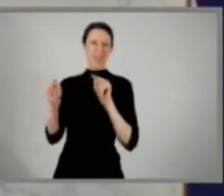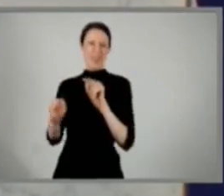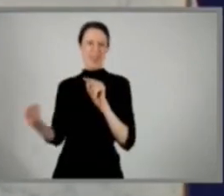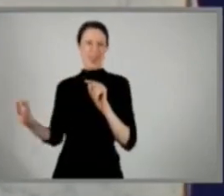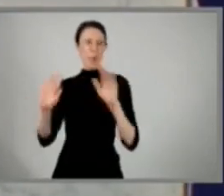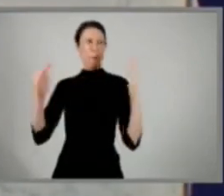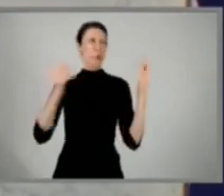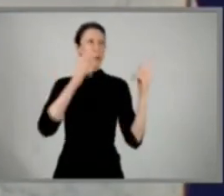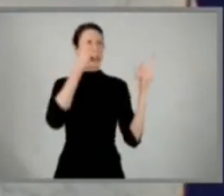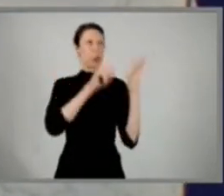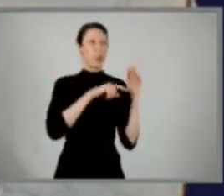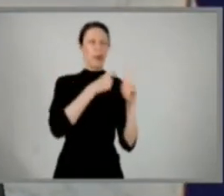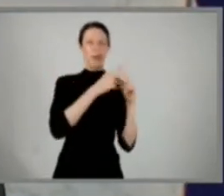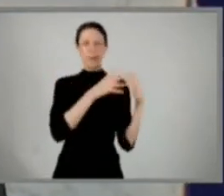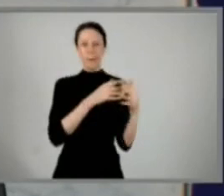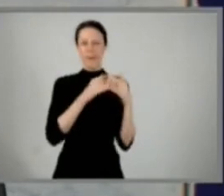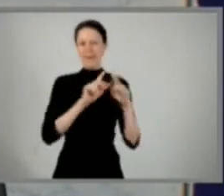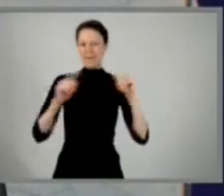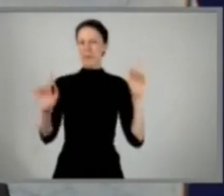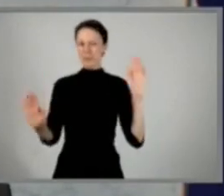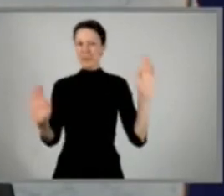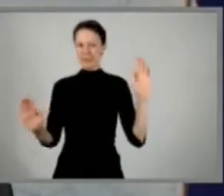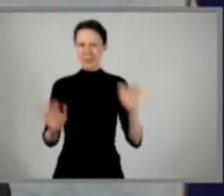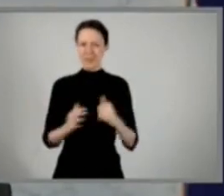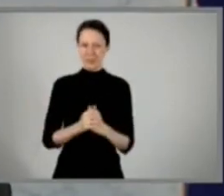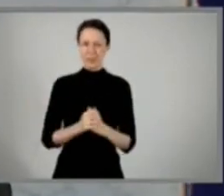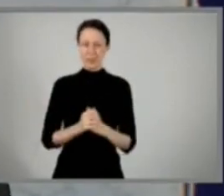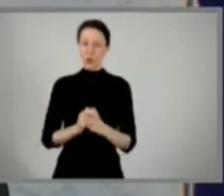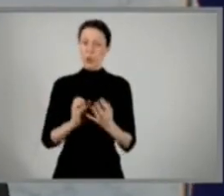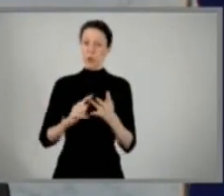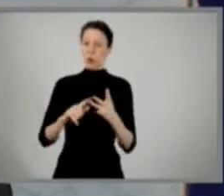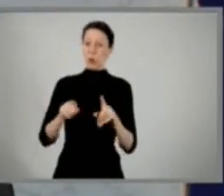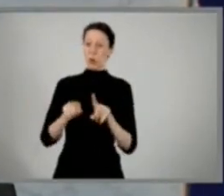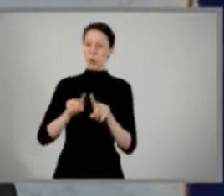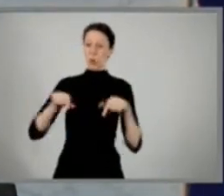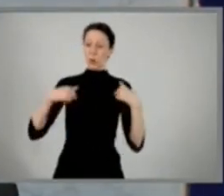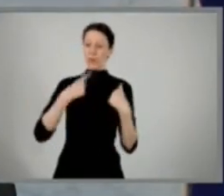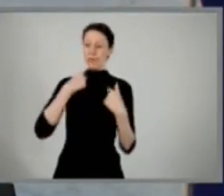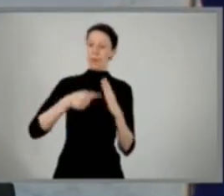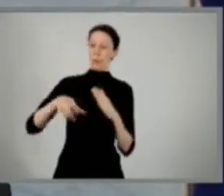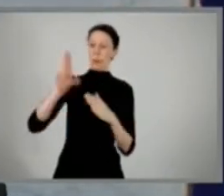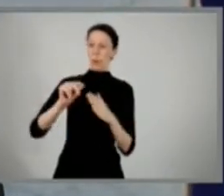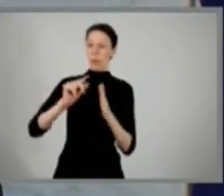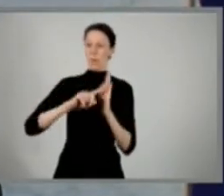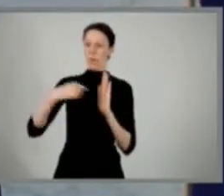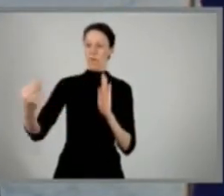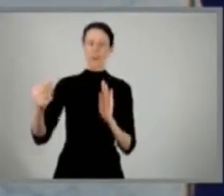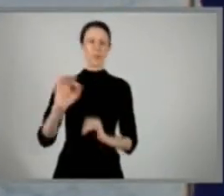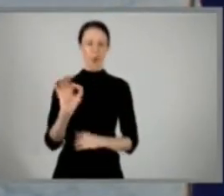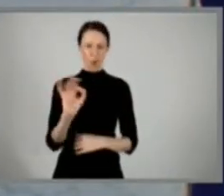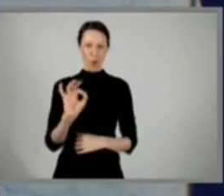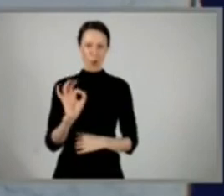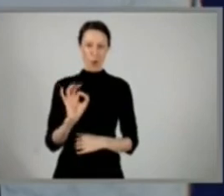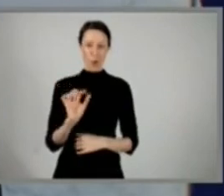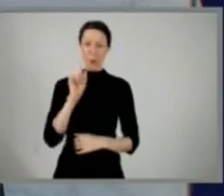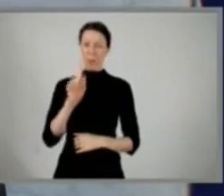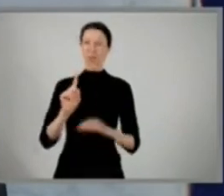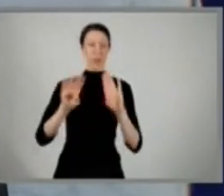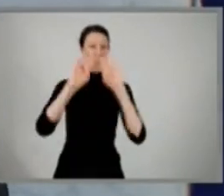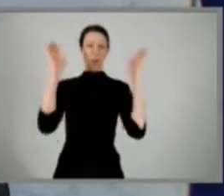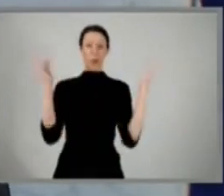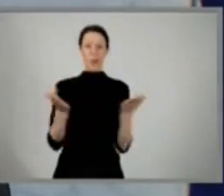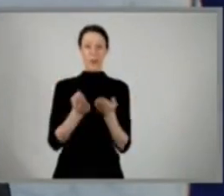the far future. But at the moment, the decision is the the world is red, which means 14